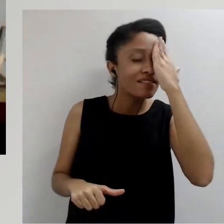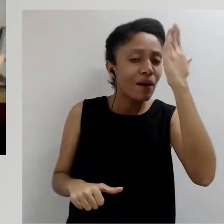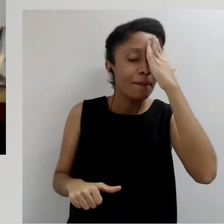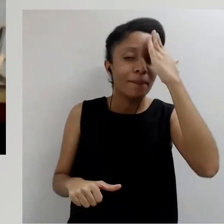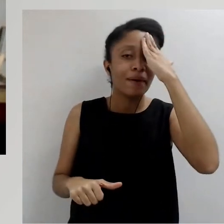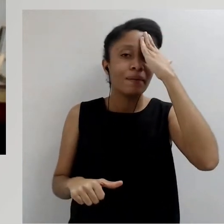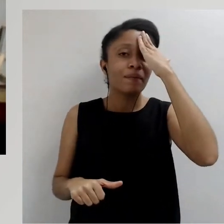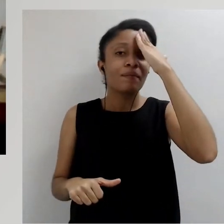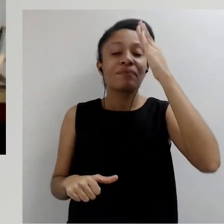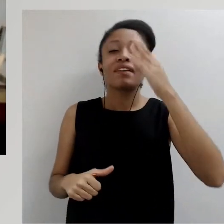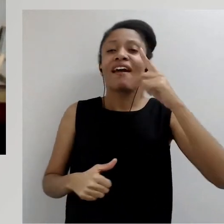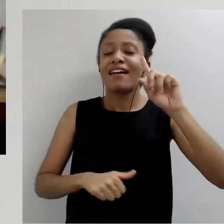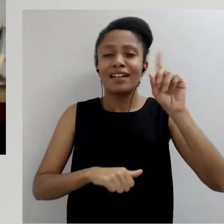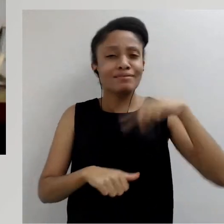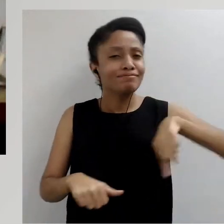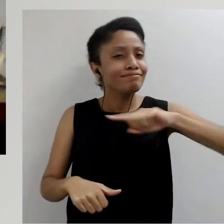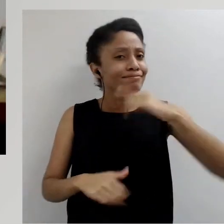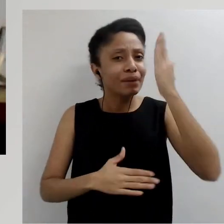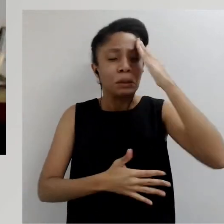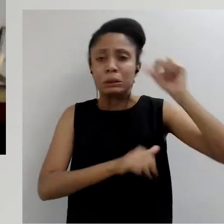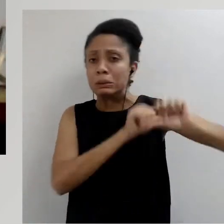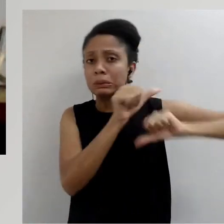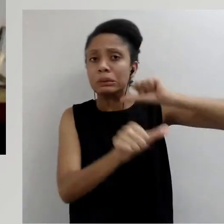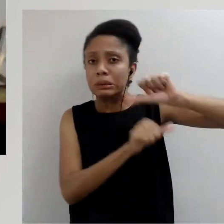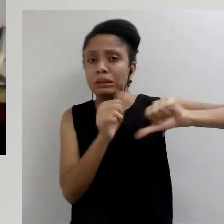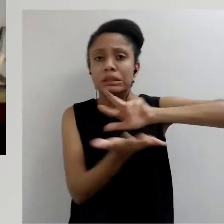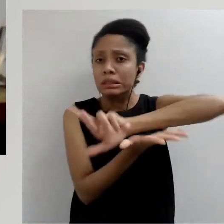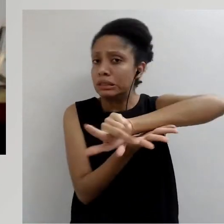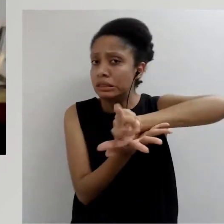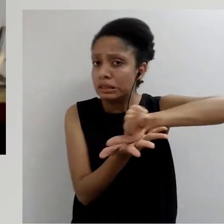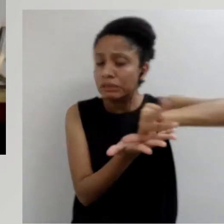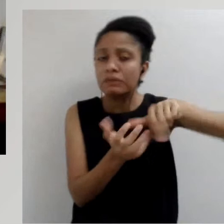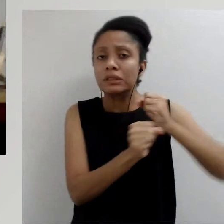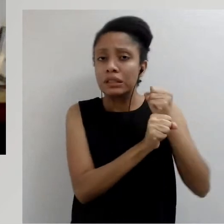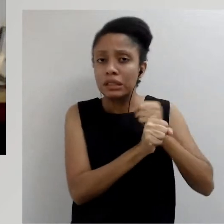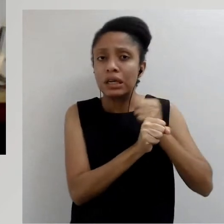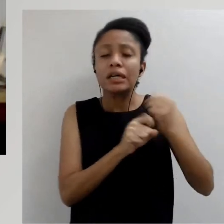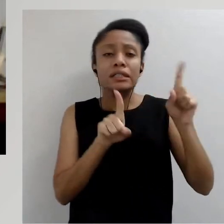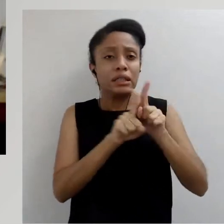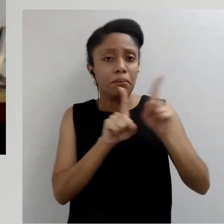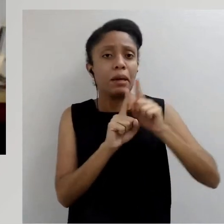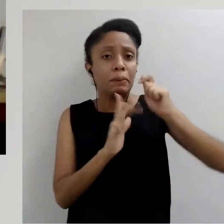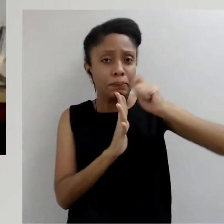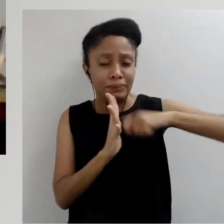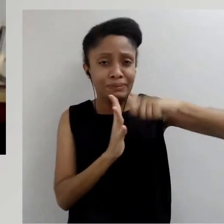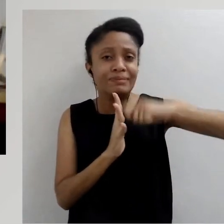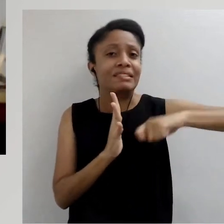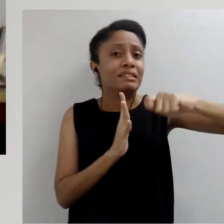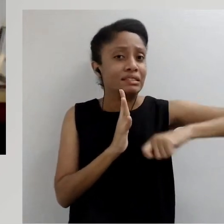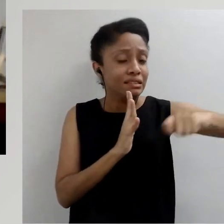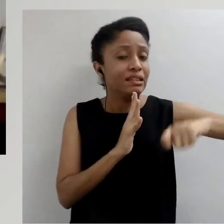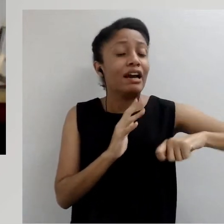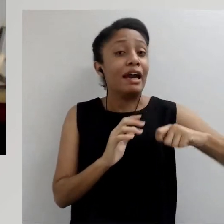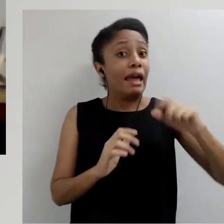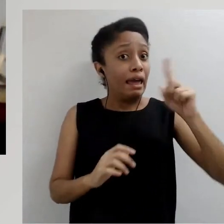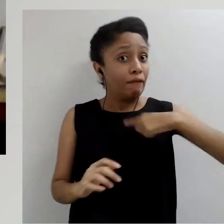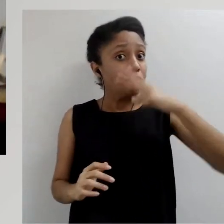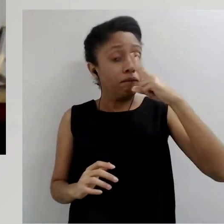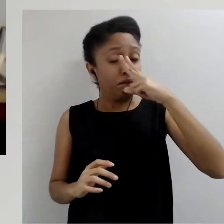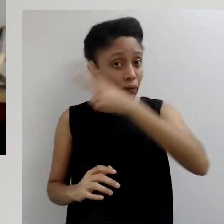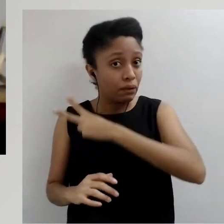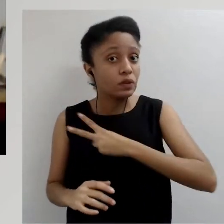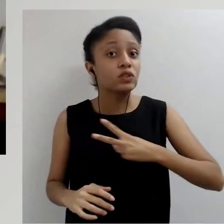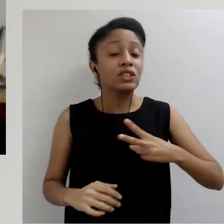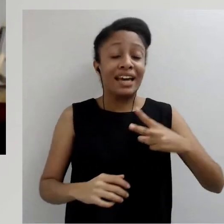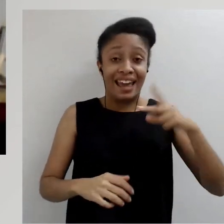us had a lot of changes in the last few years, but in this last months, it was